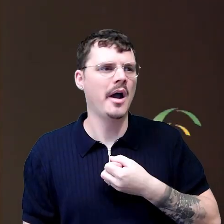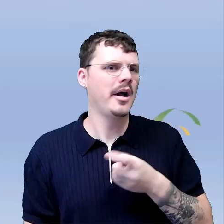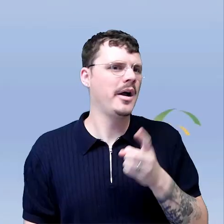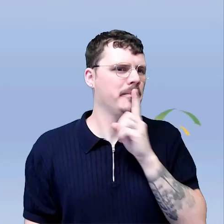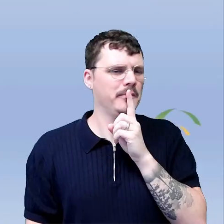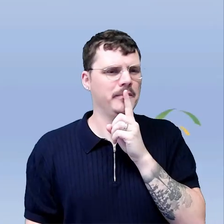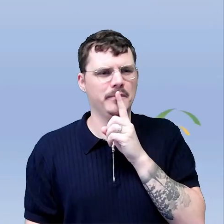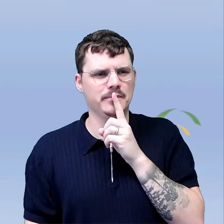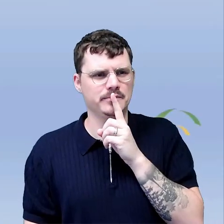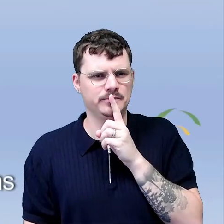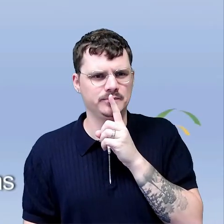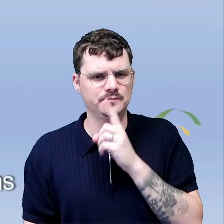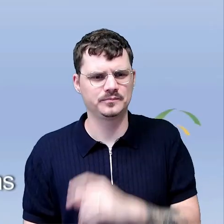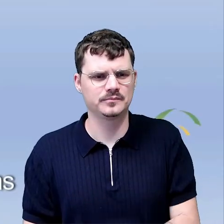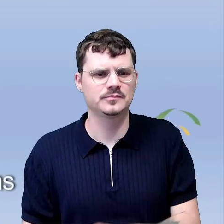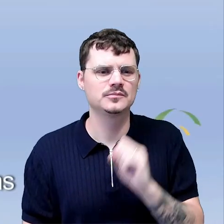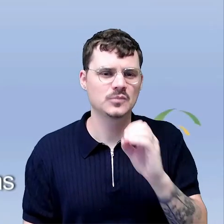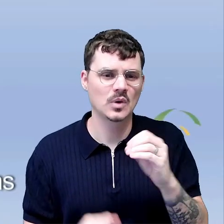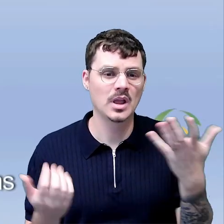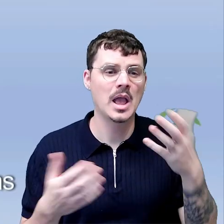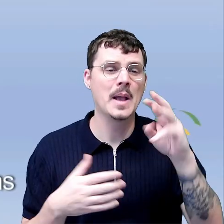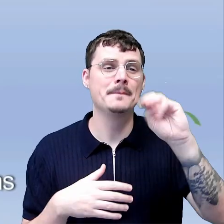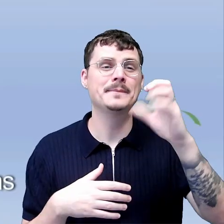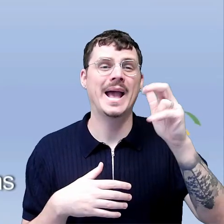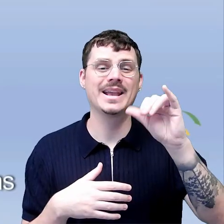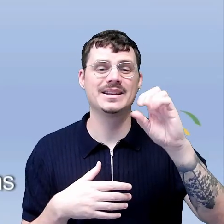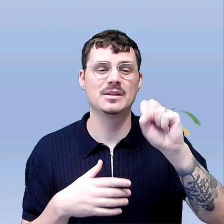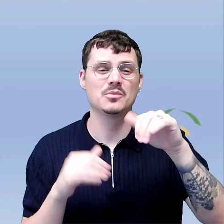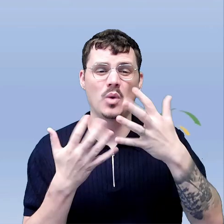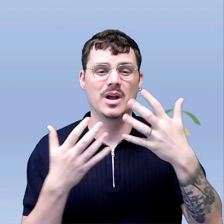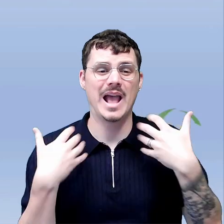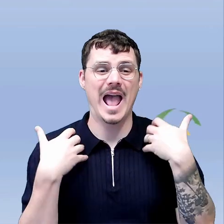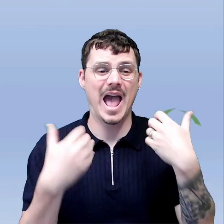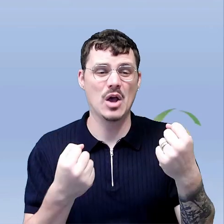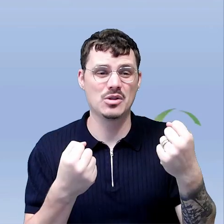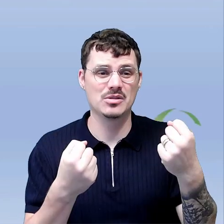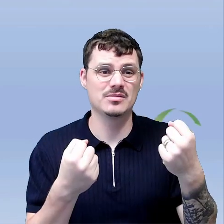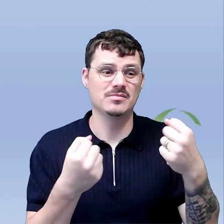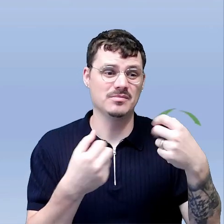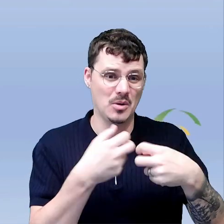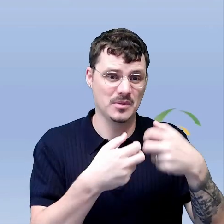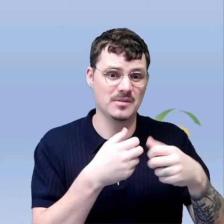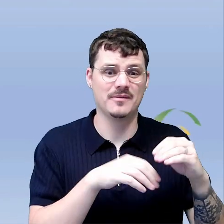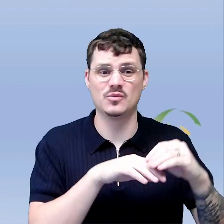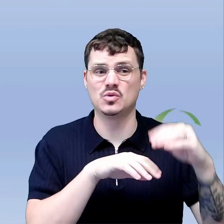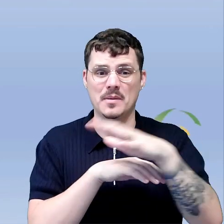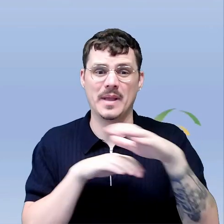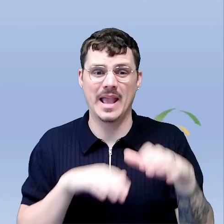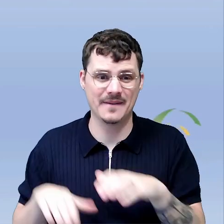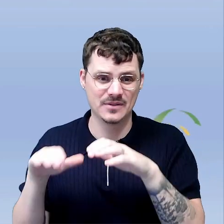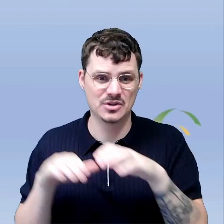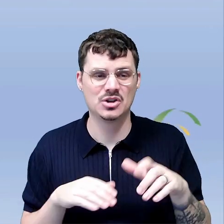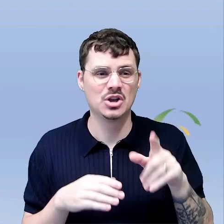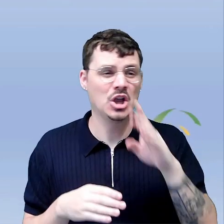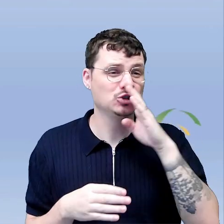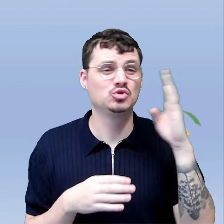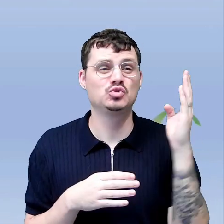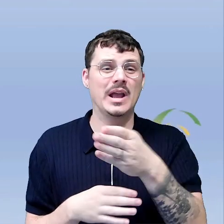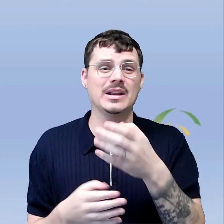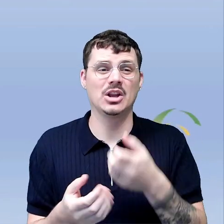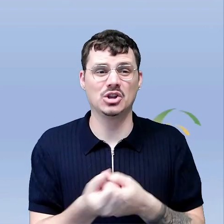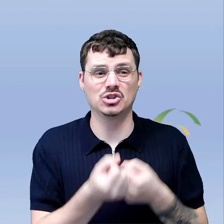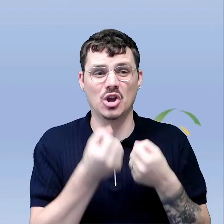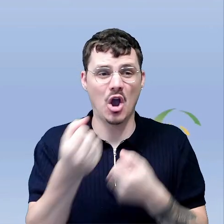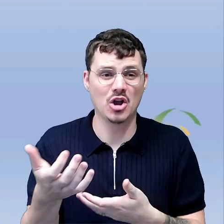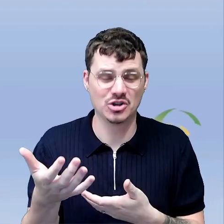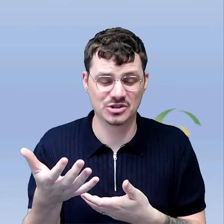yourself. The mechanisms by which health problems influence a person's behavior, the direct causation,